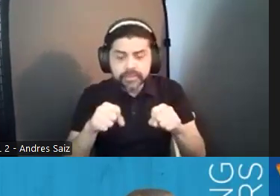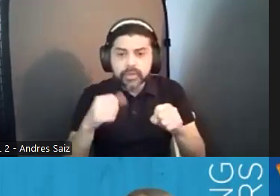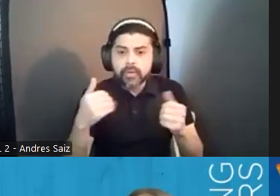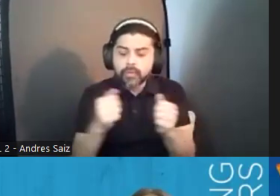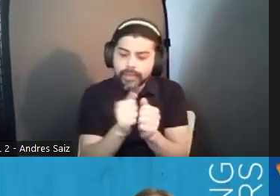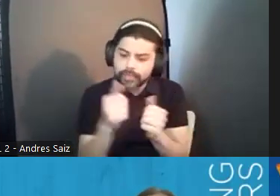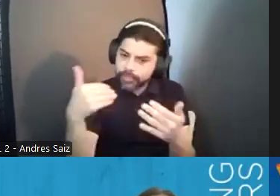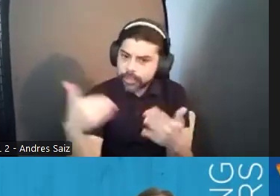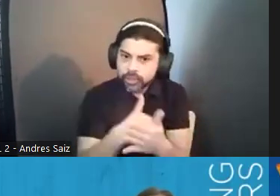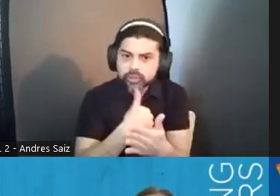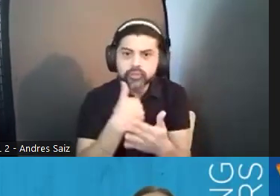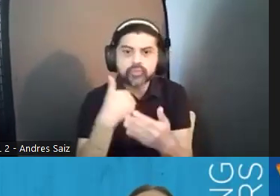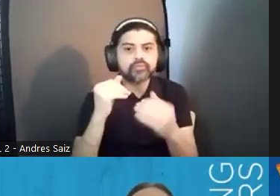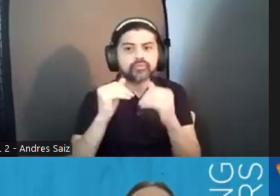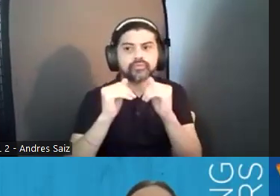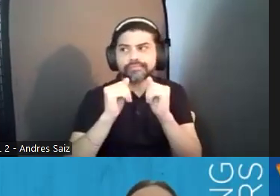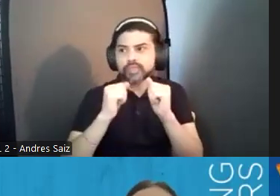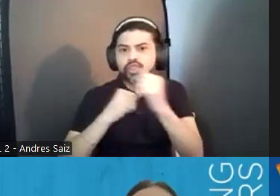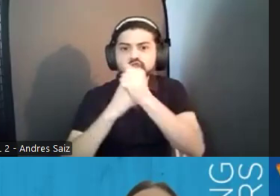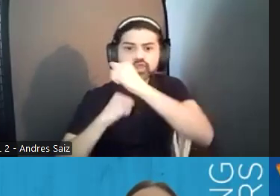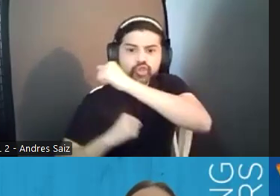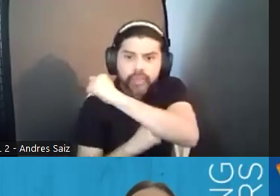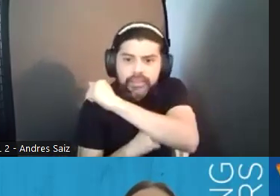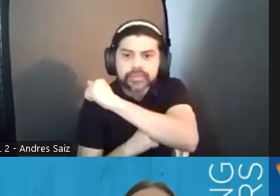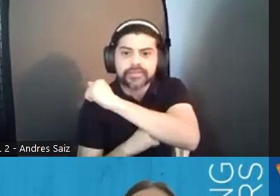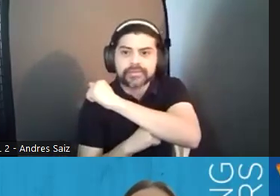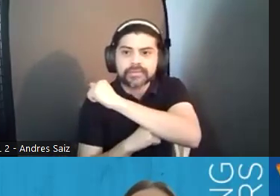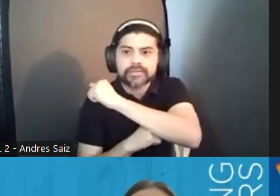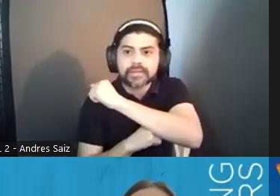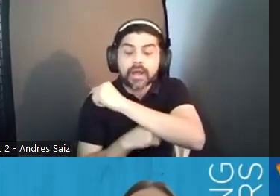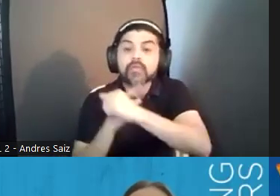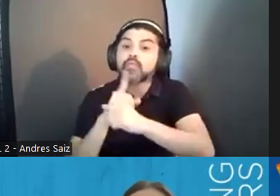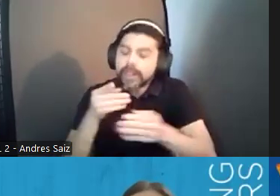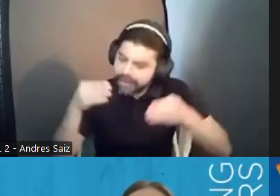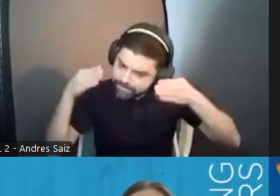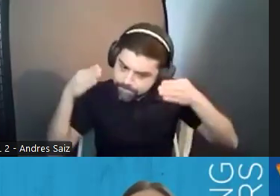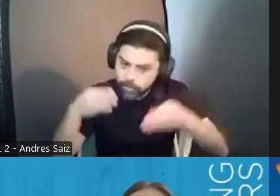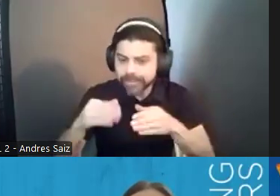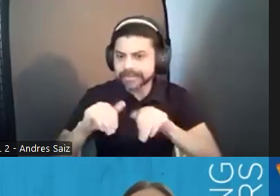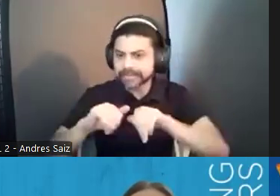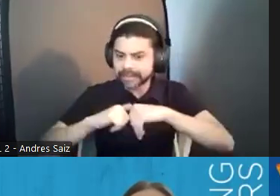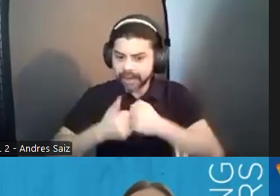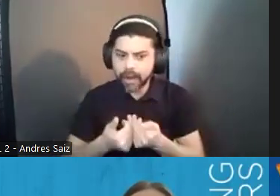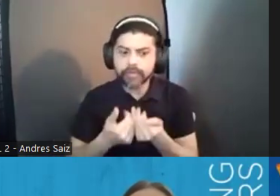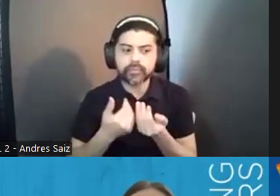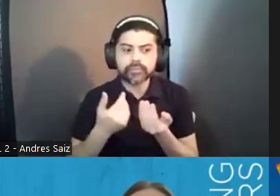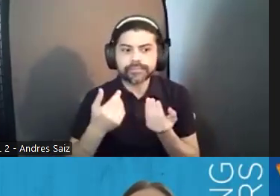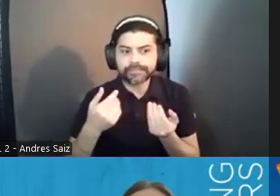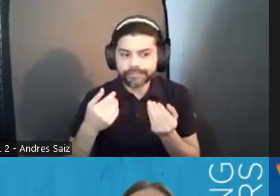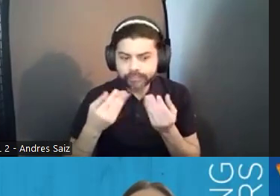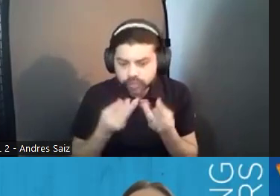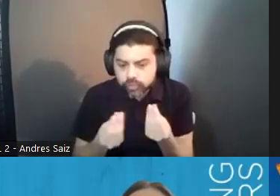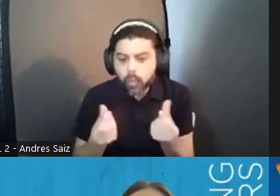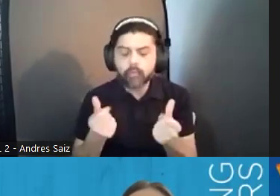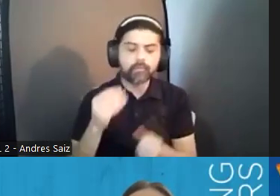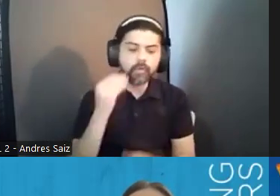structure to really get focused on homelessness and unsheltered people who